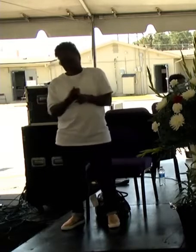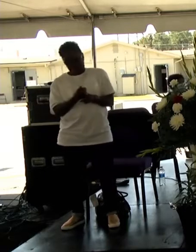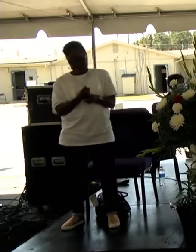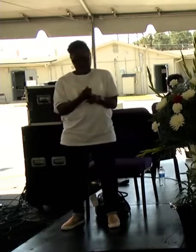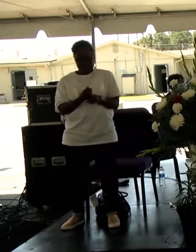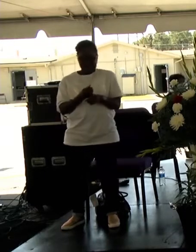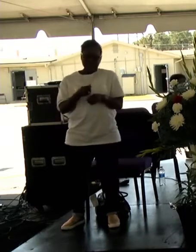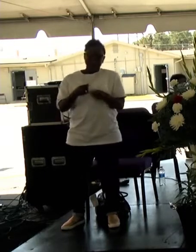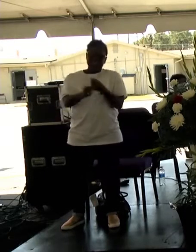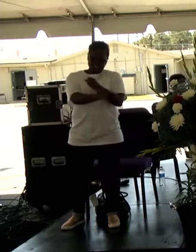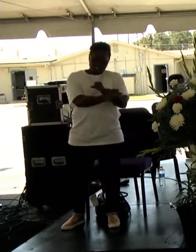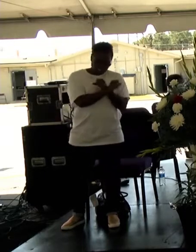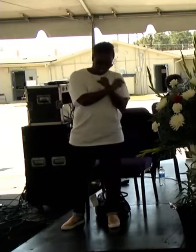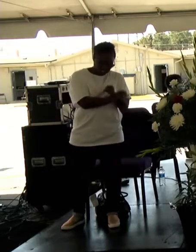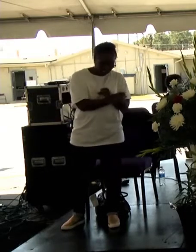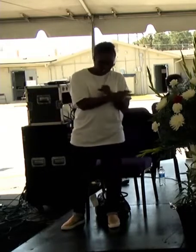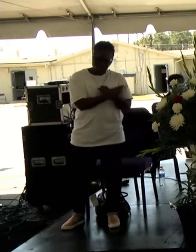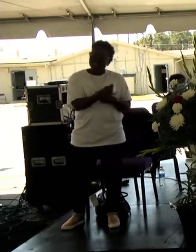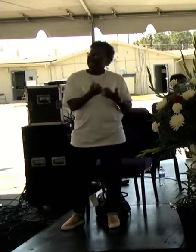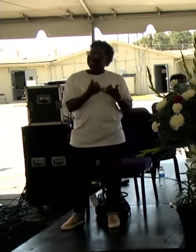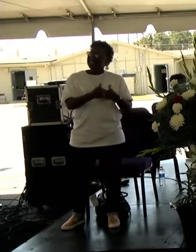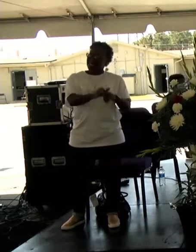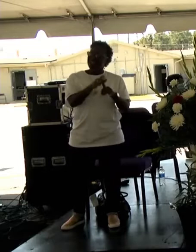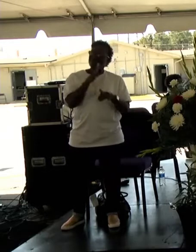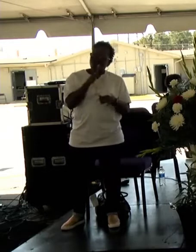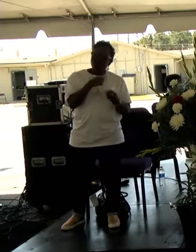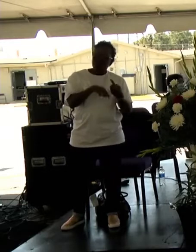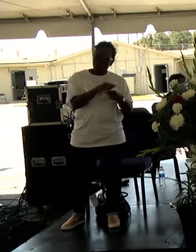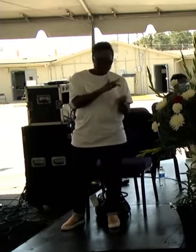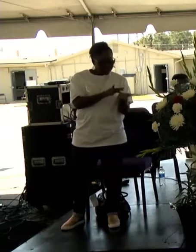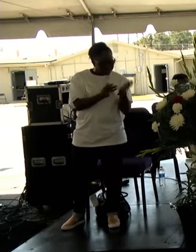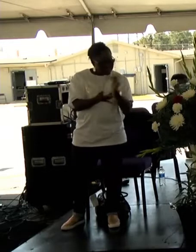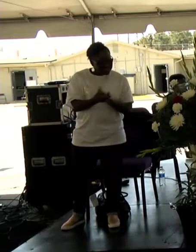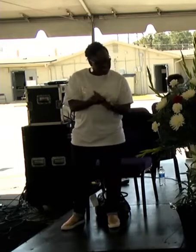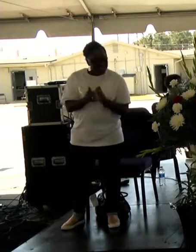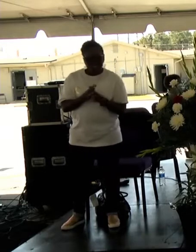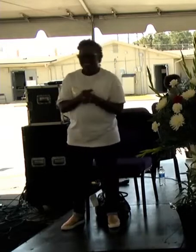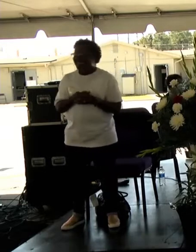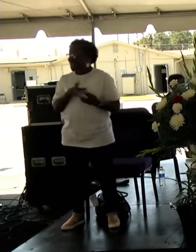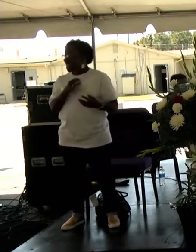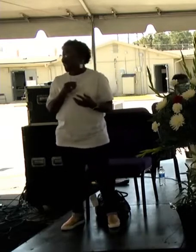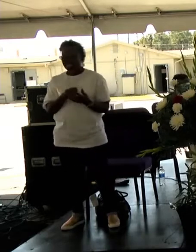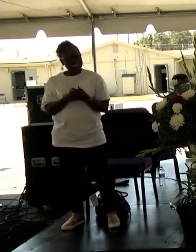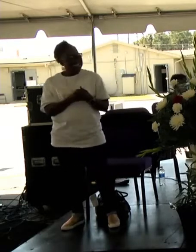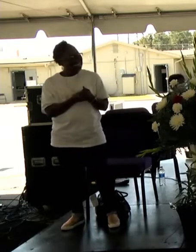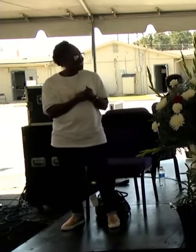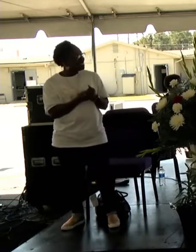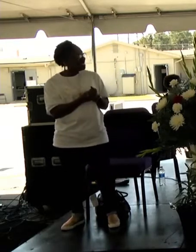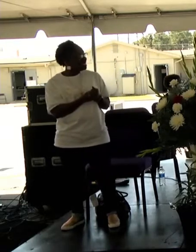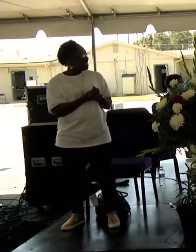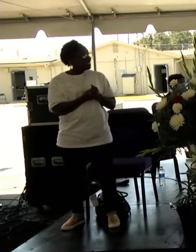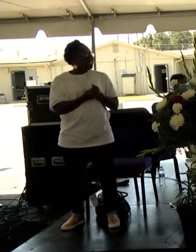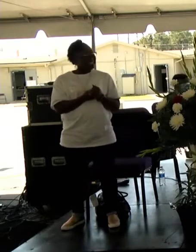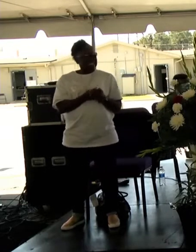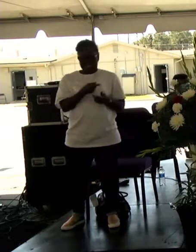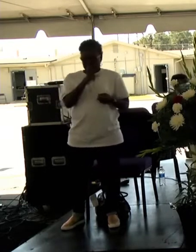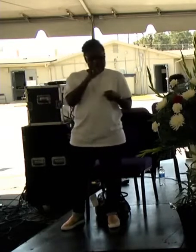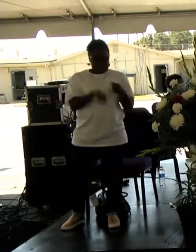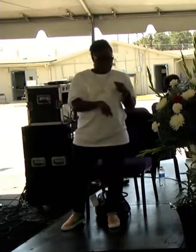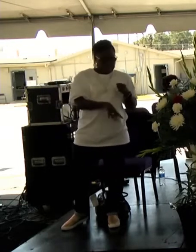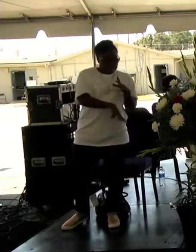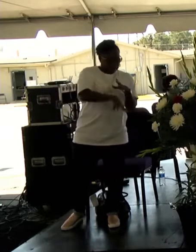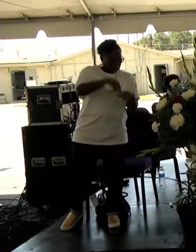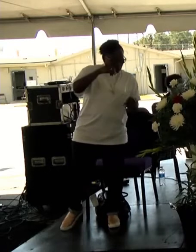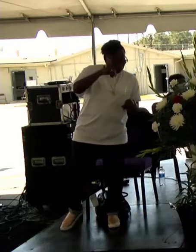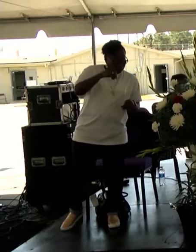being able to preach the gospel. And he's saying he's quarantined right now. And he's subjugated to a point where he